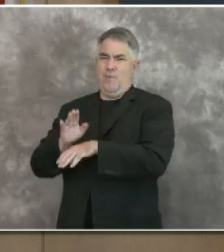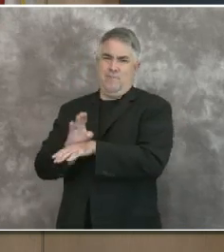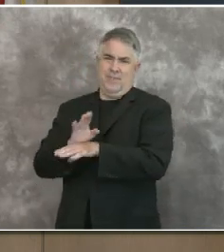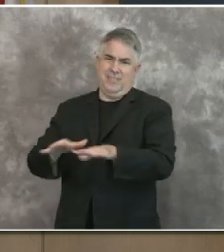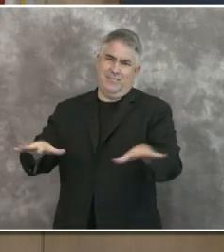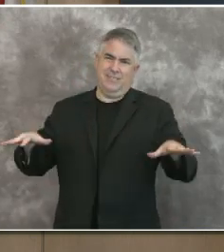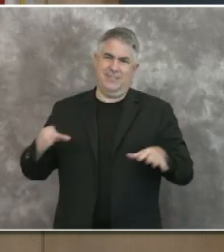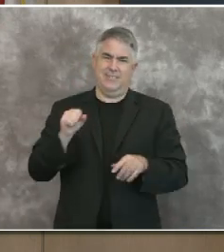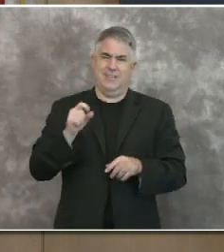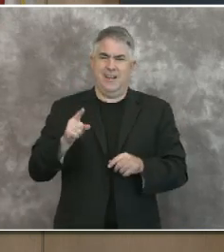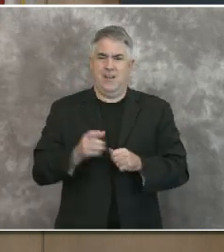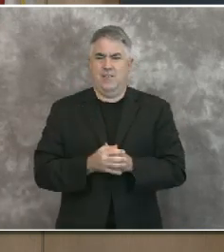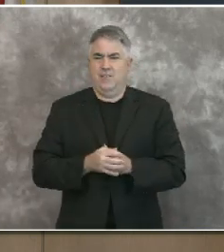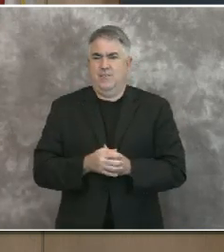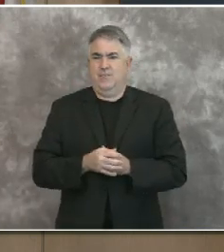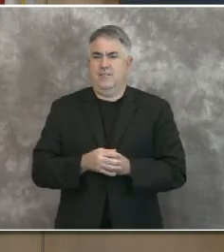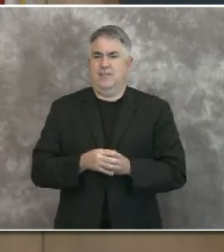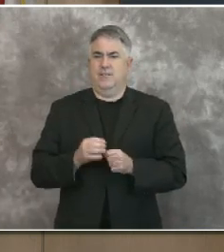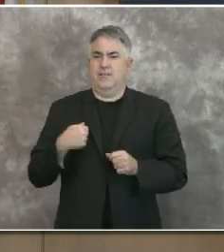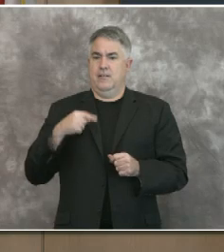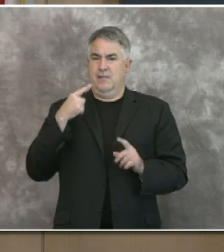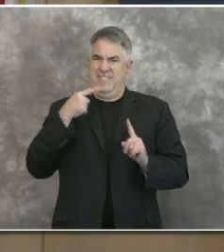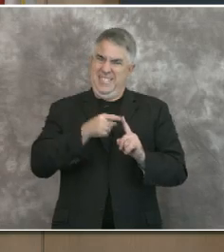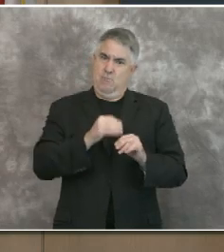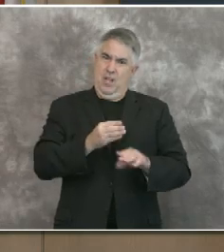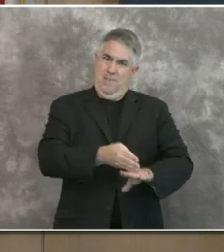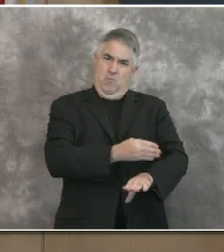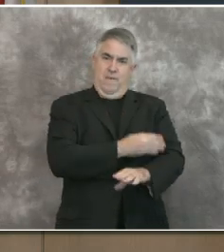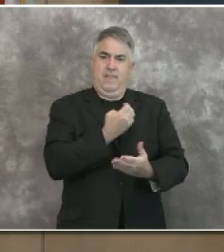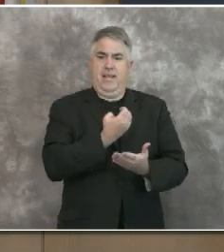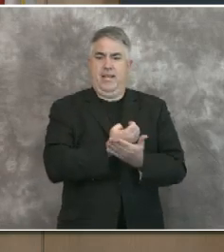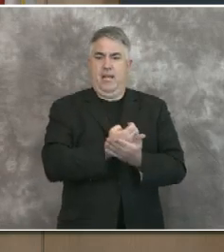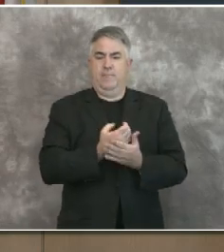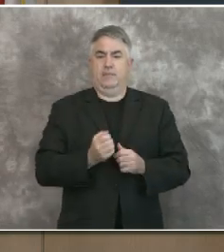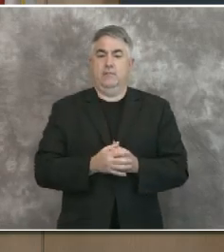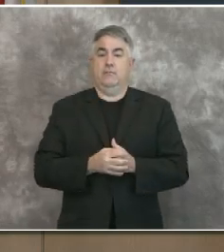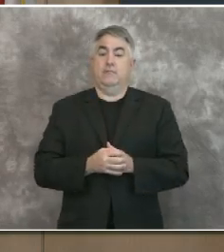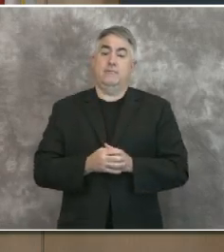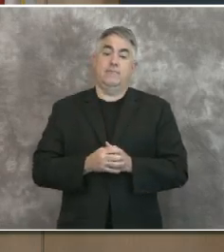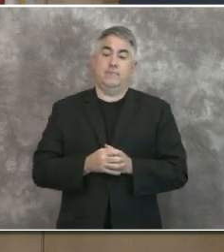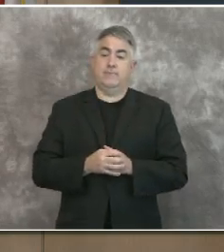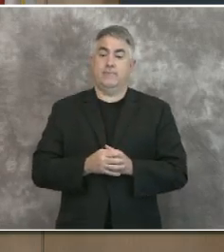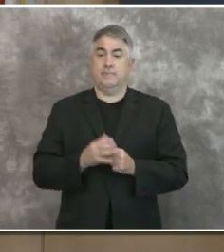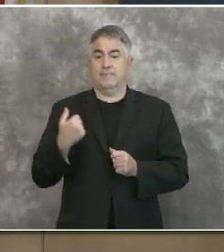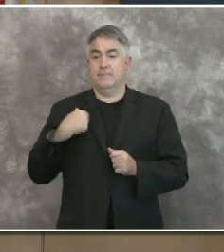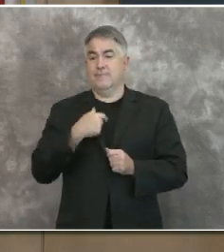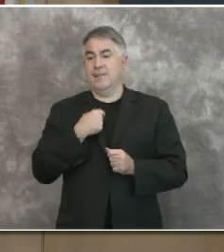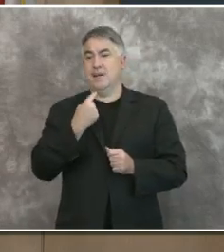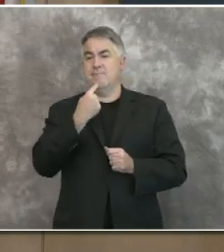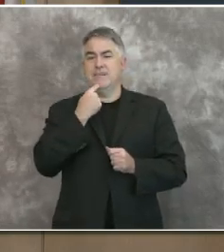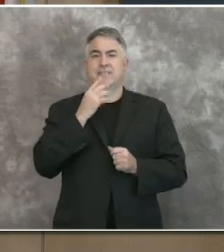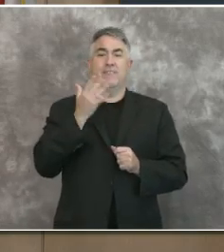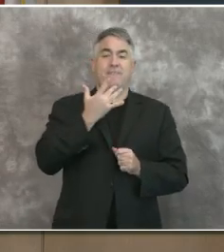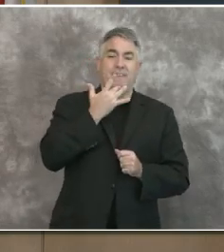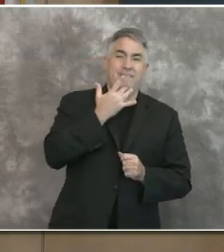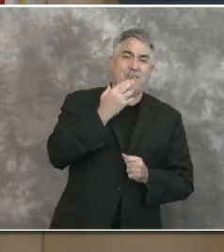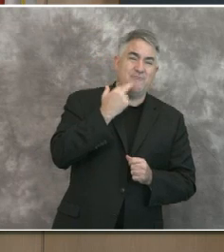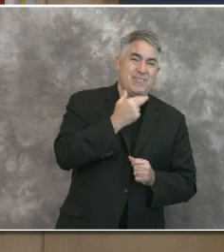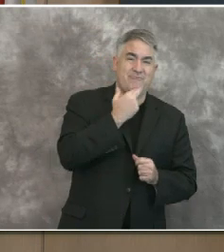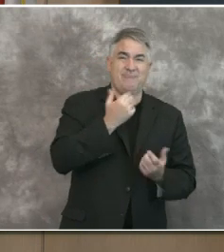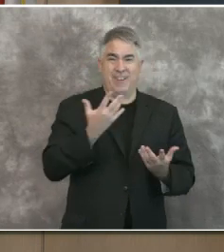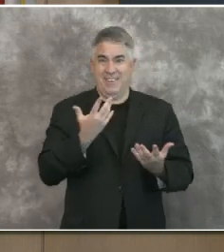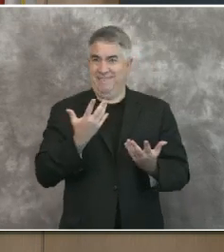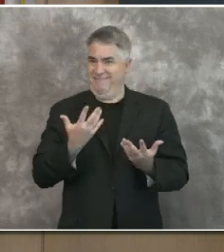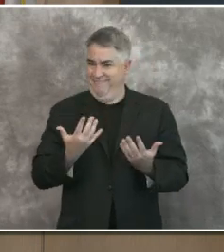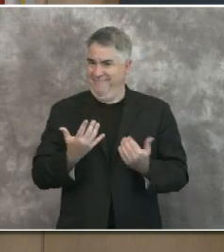morale boost for all of us in this region who have missed dining at our favorite restaurants and visiting small businesses that have been